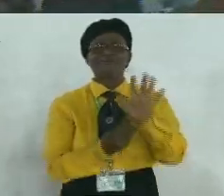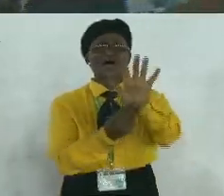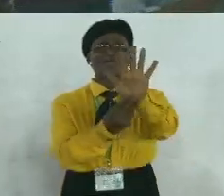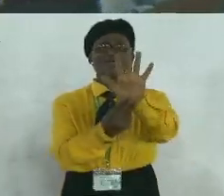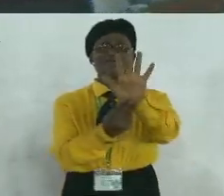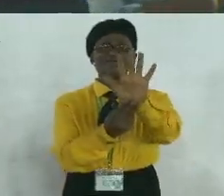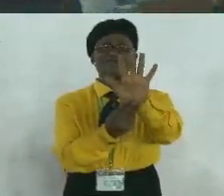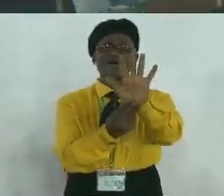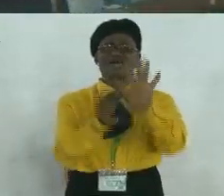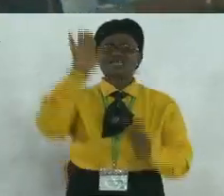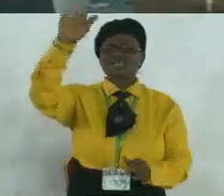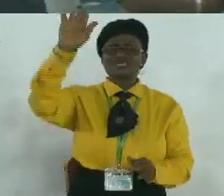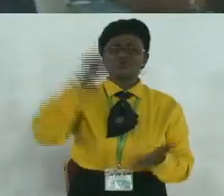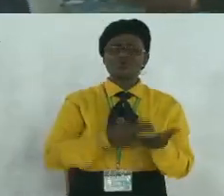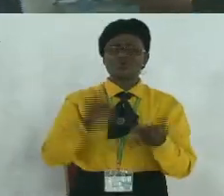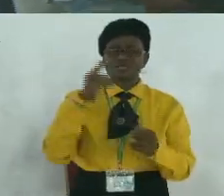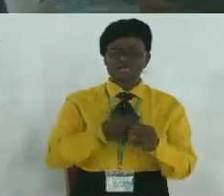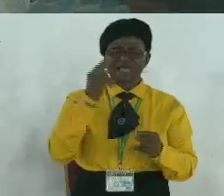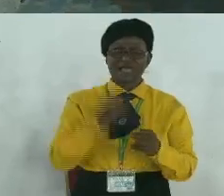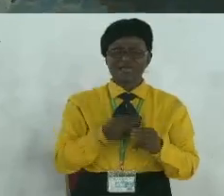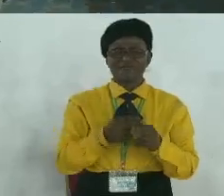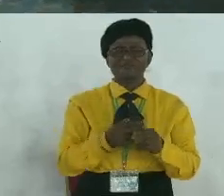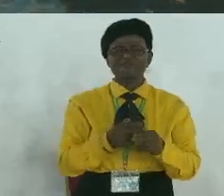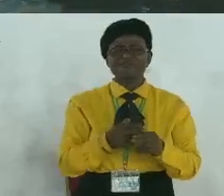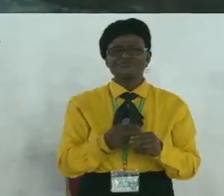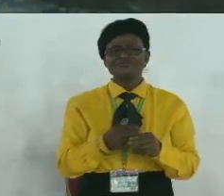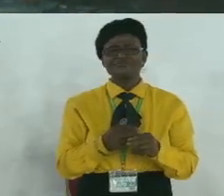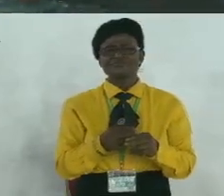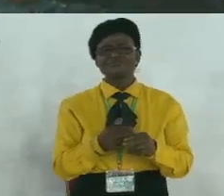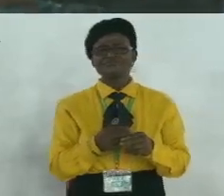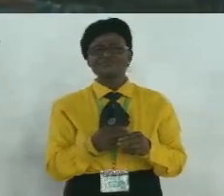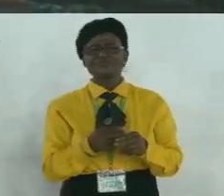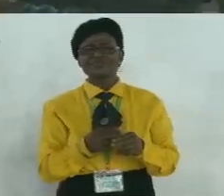Magnify the name of the one who is I am.